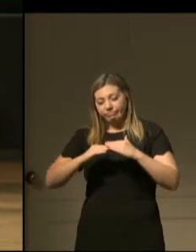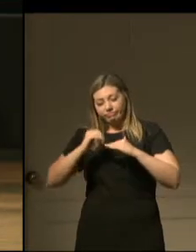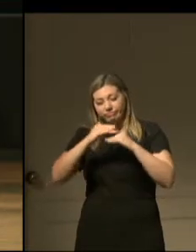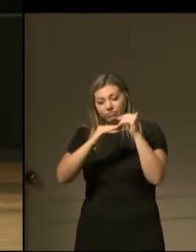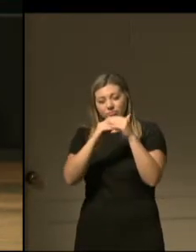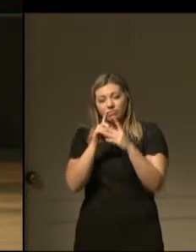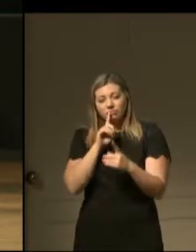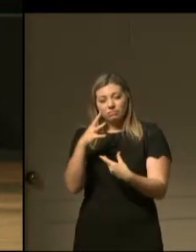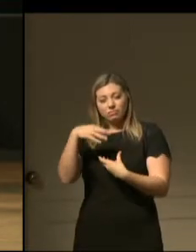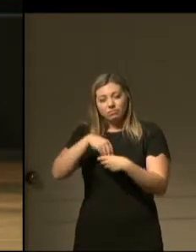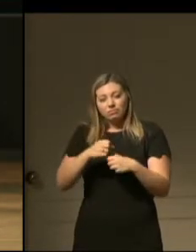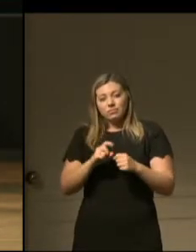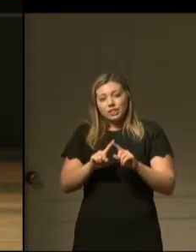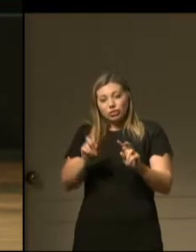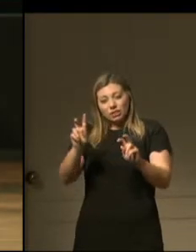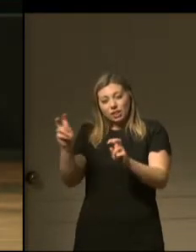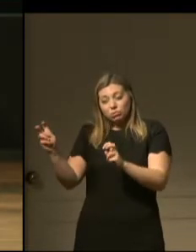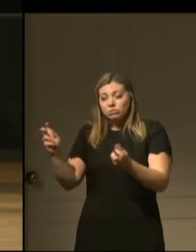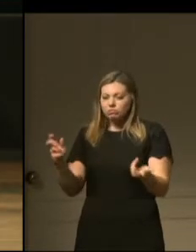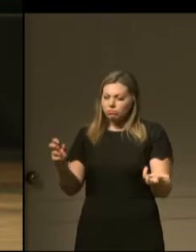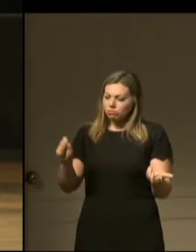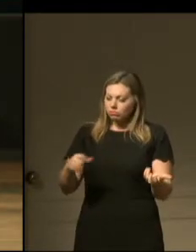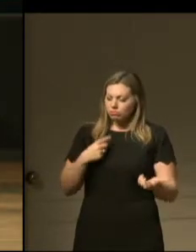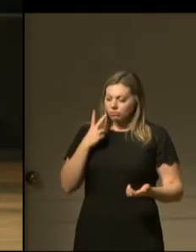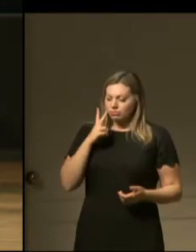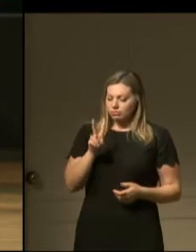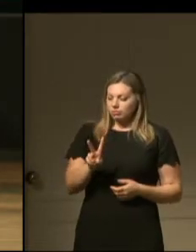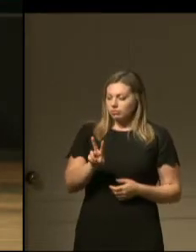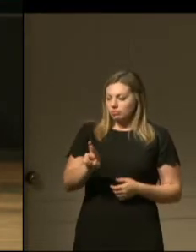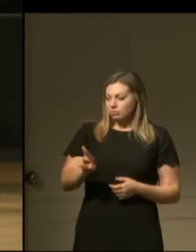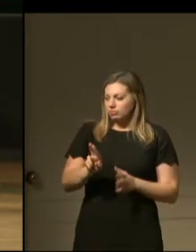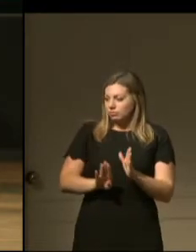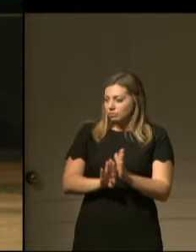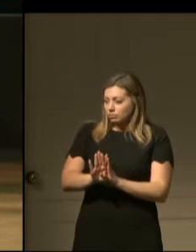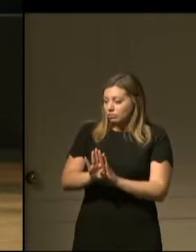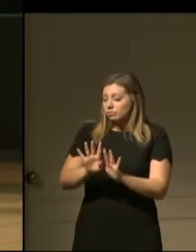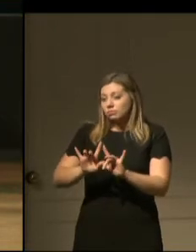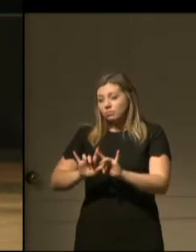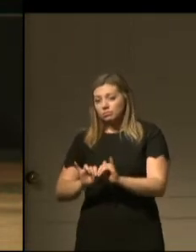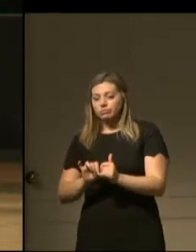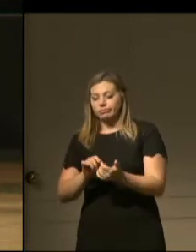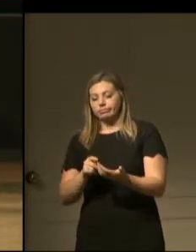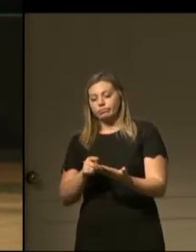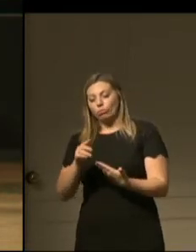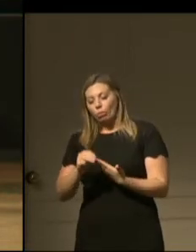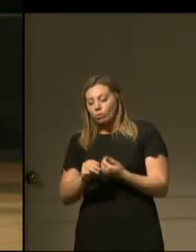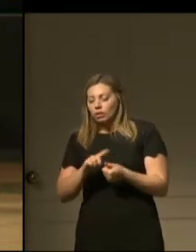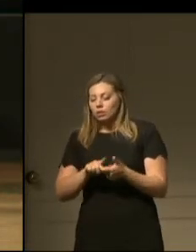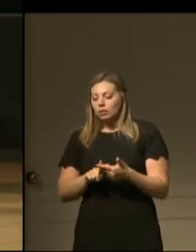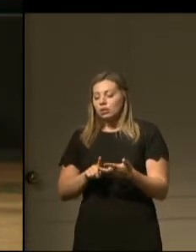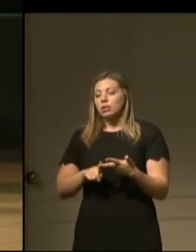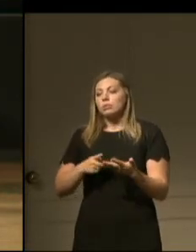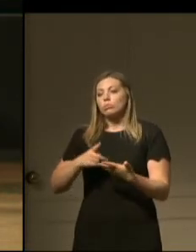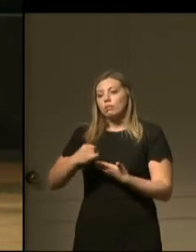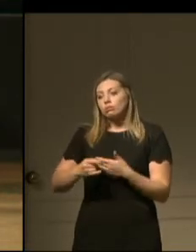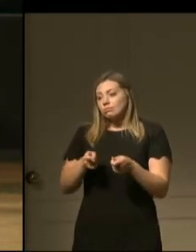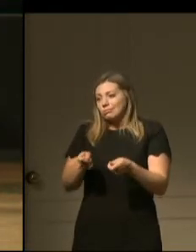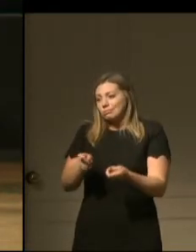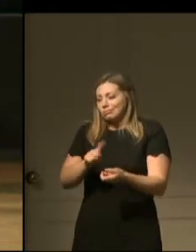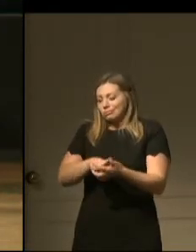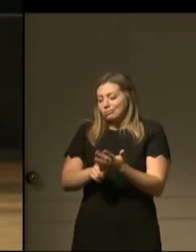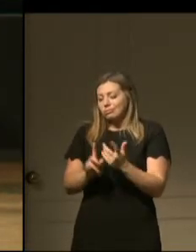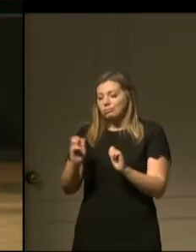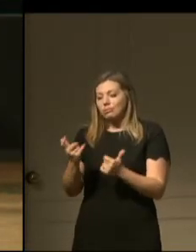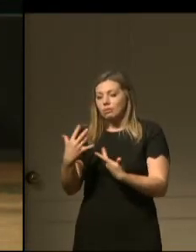different subjects. So I was seeing not only just the VR development, but programming and probably some project management in there just as part of your